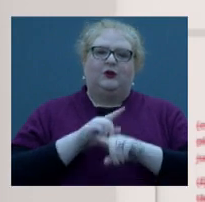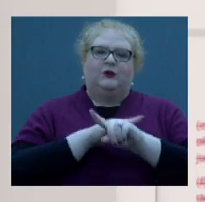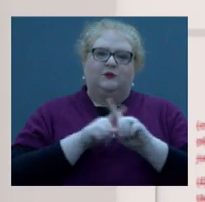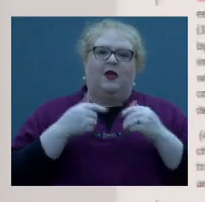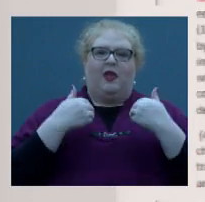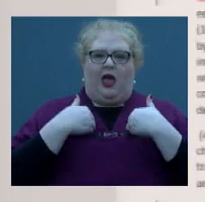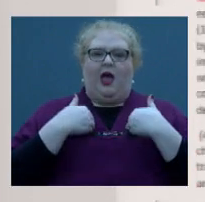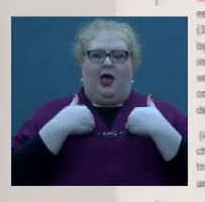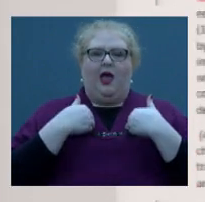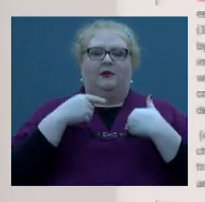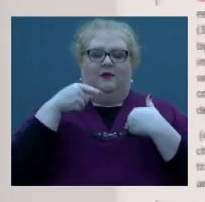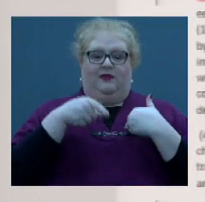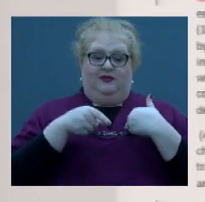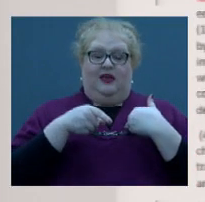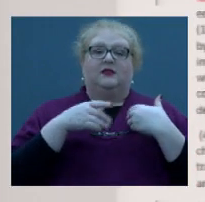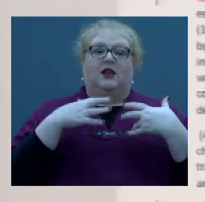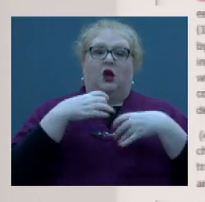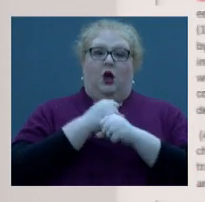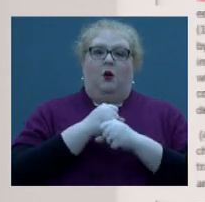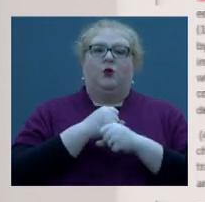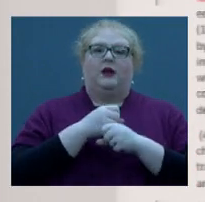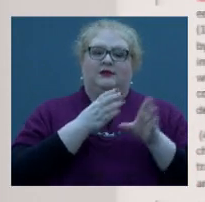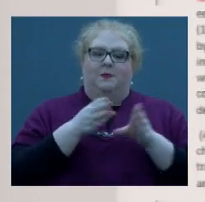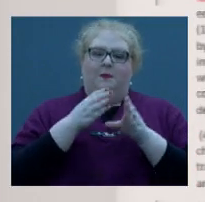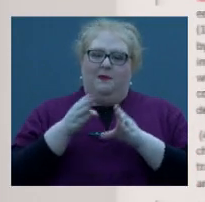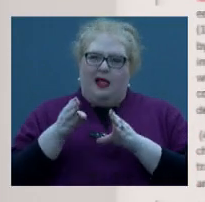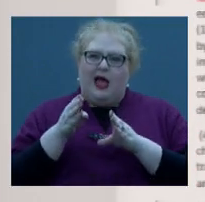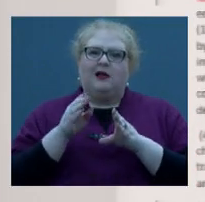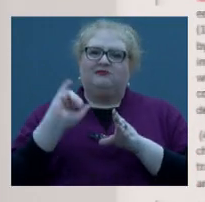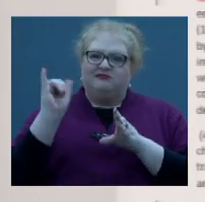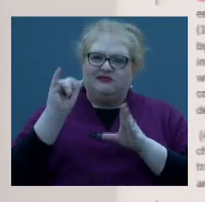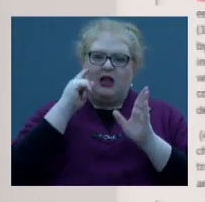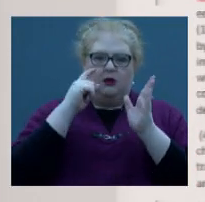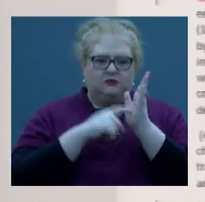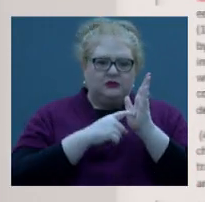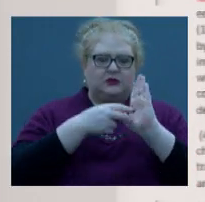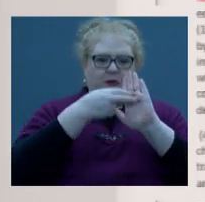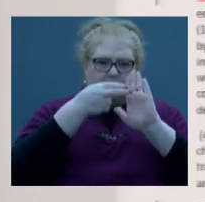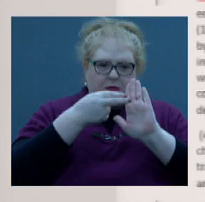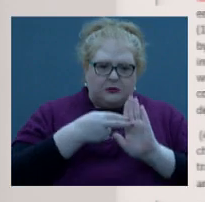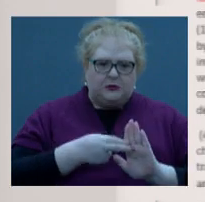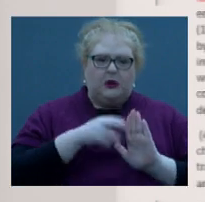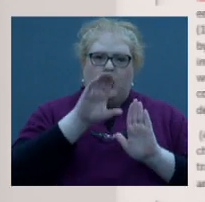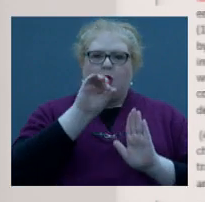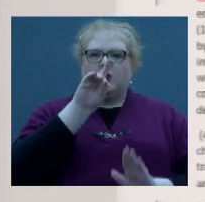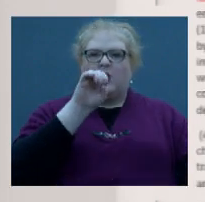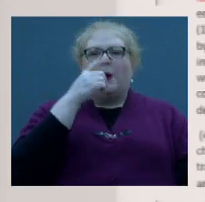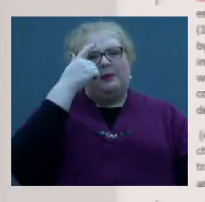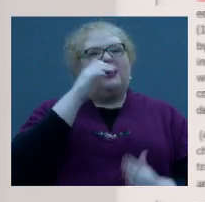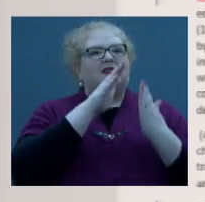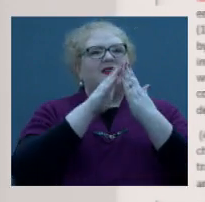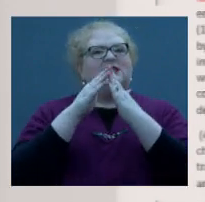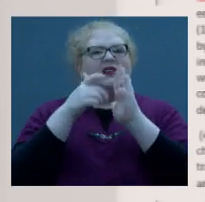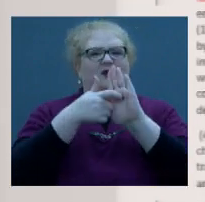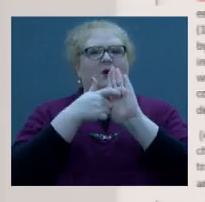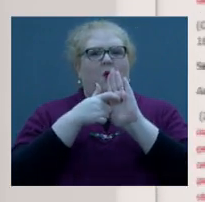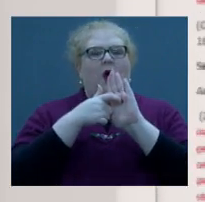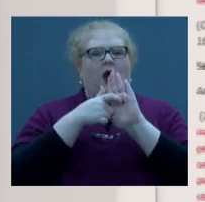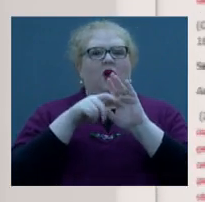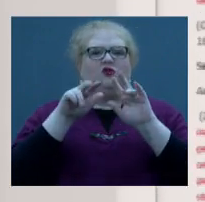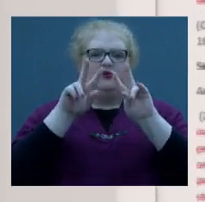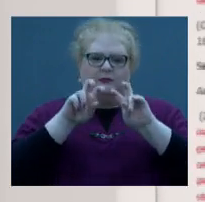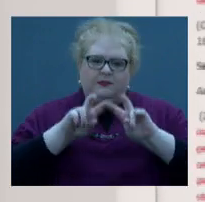Comprehensive planning was tasked with essentially the same type of duties to kind of look at the codes, and a city needs to do that every so often so it doesn't